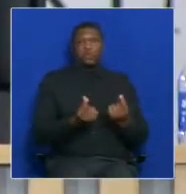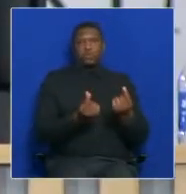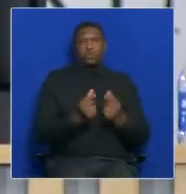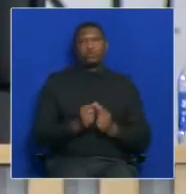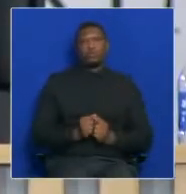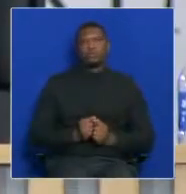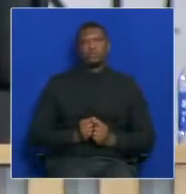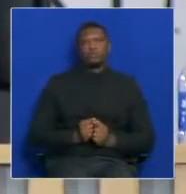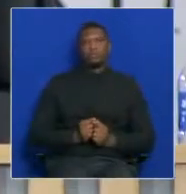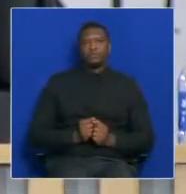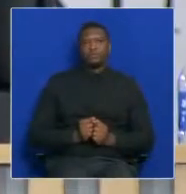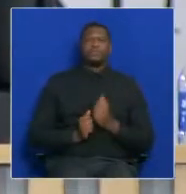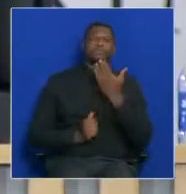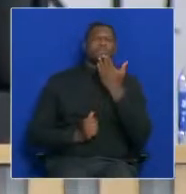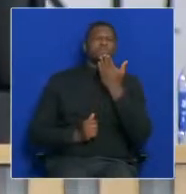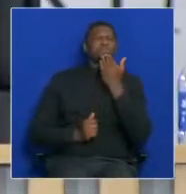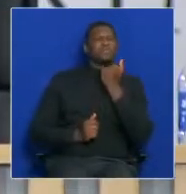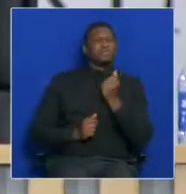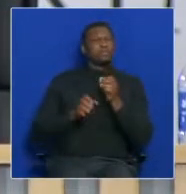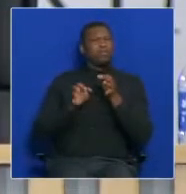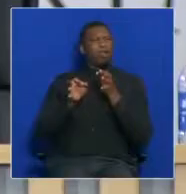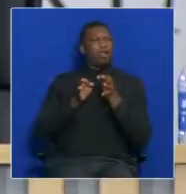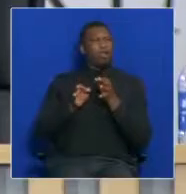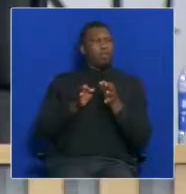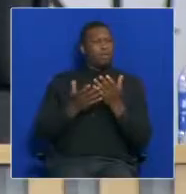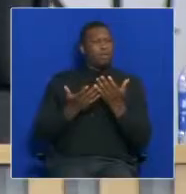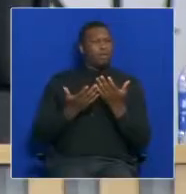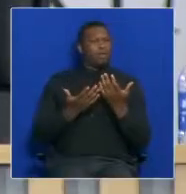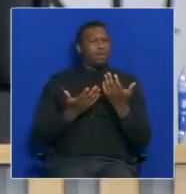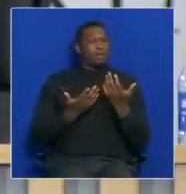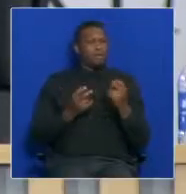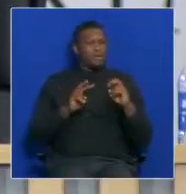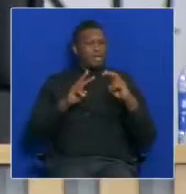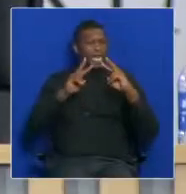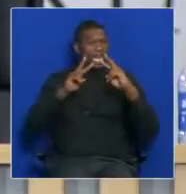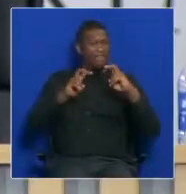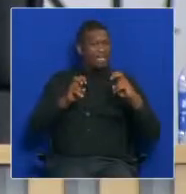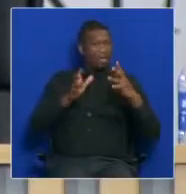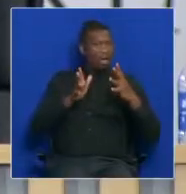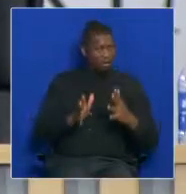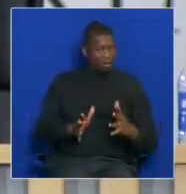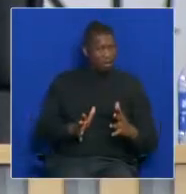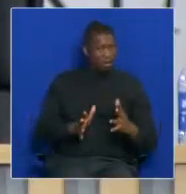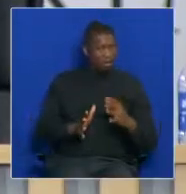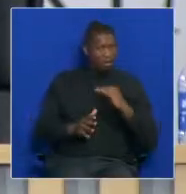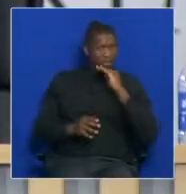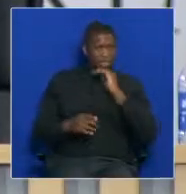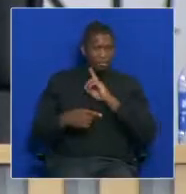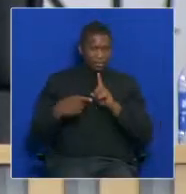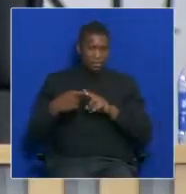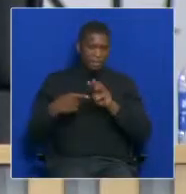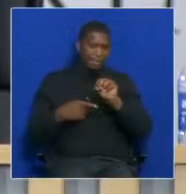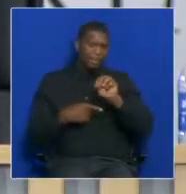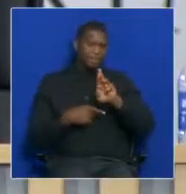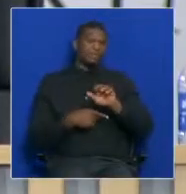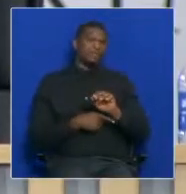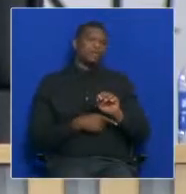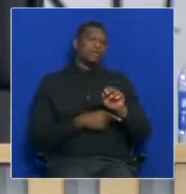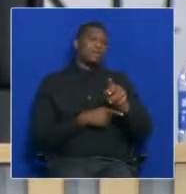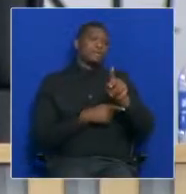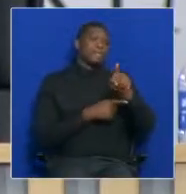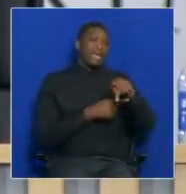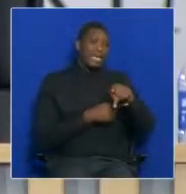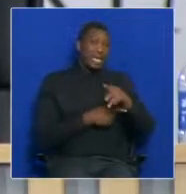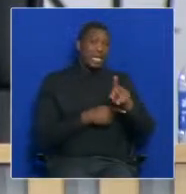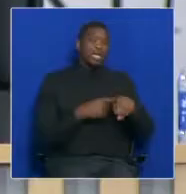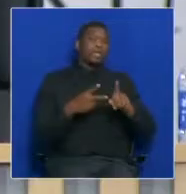Please clarify this. Do the investigators, that is Mr. Belushan, Mr. Padiaki, and all those